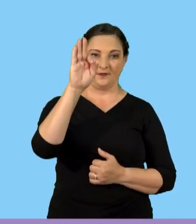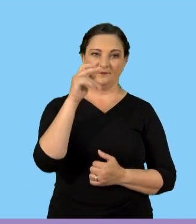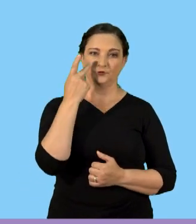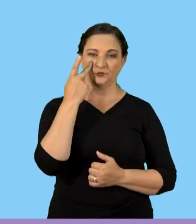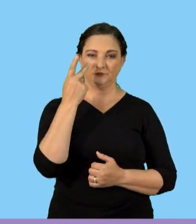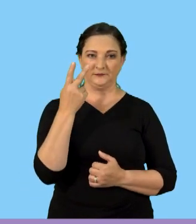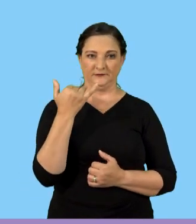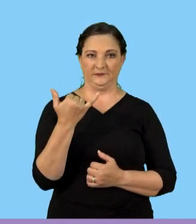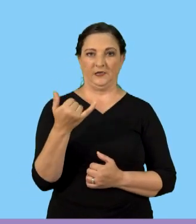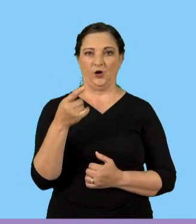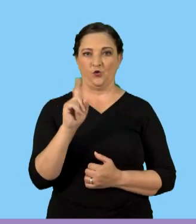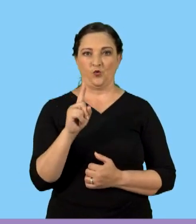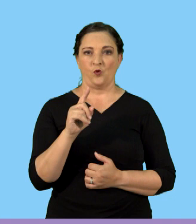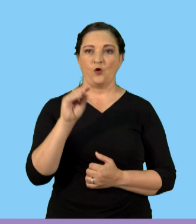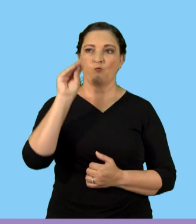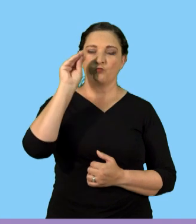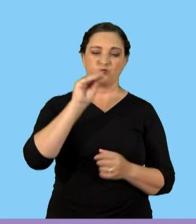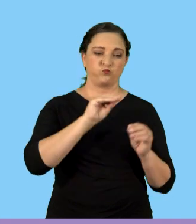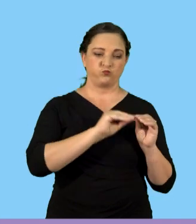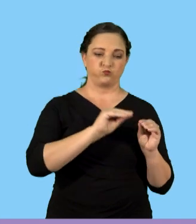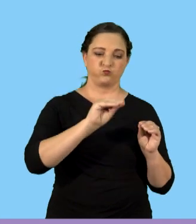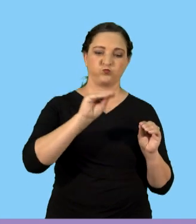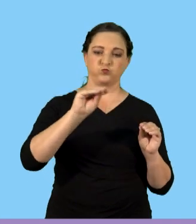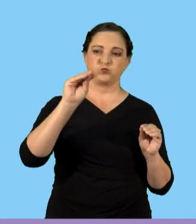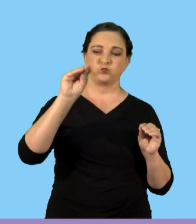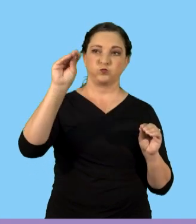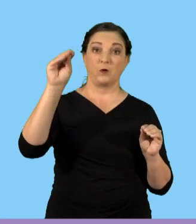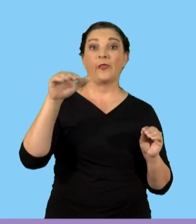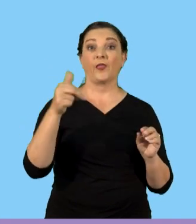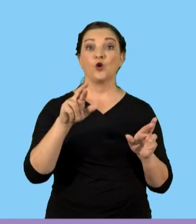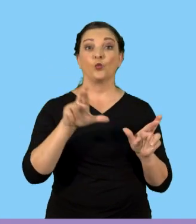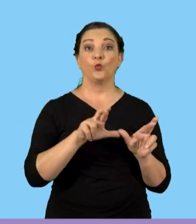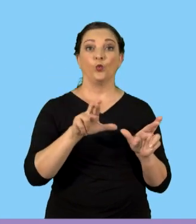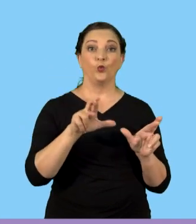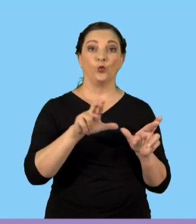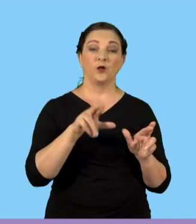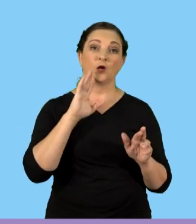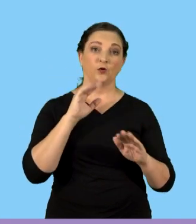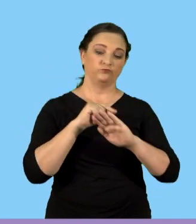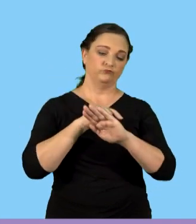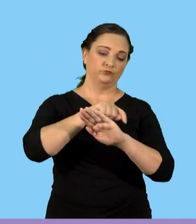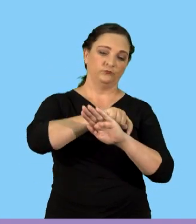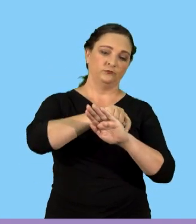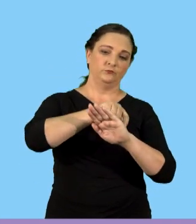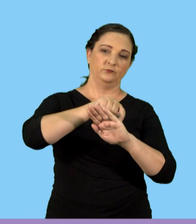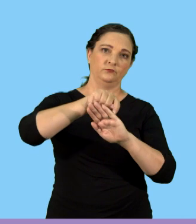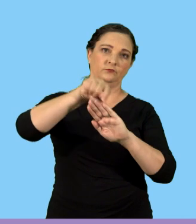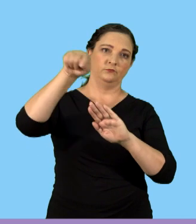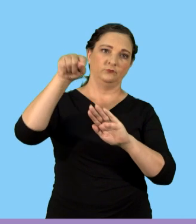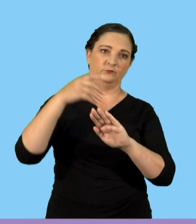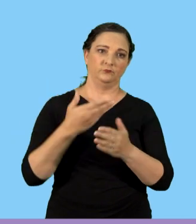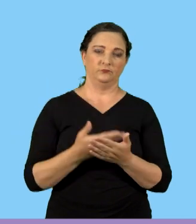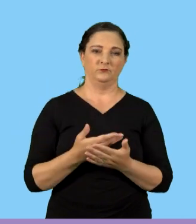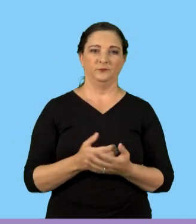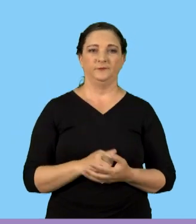there. So as soon as I've placed all my ordered pairs there, you are going to use a ruler and you are going to